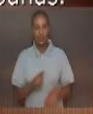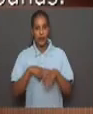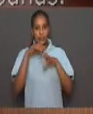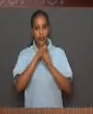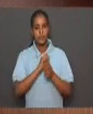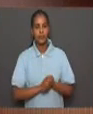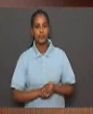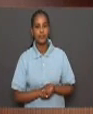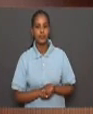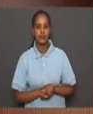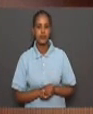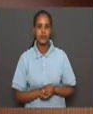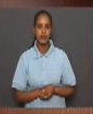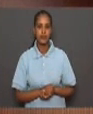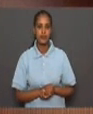Time's up.